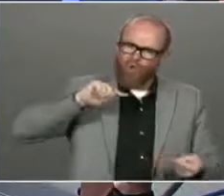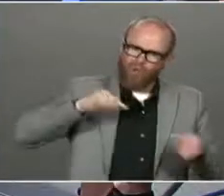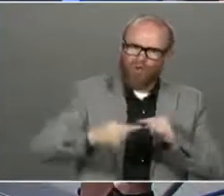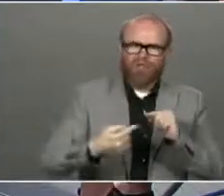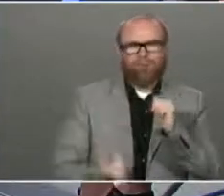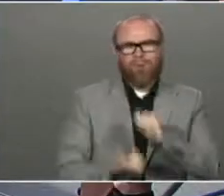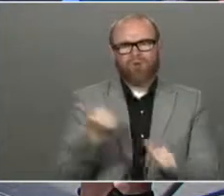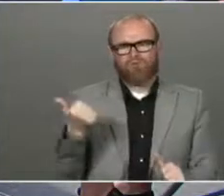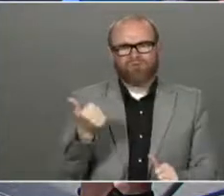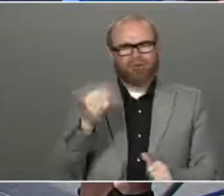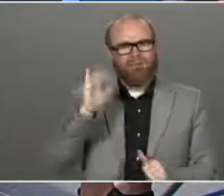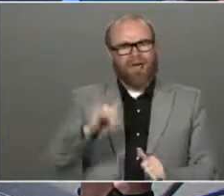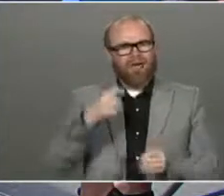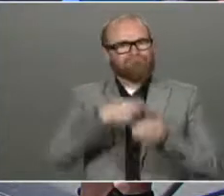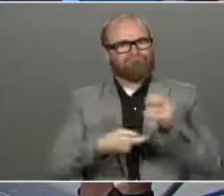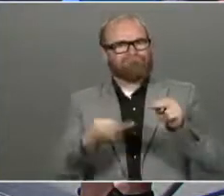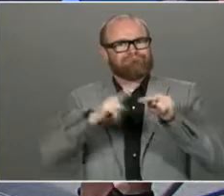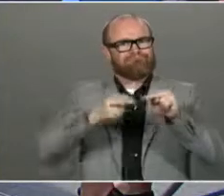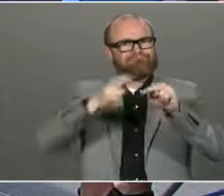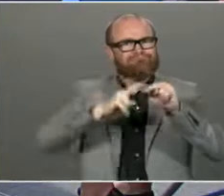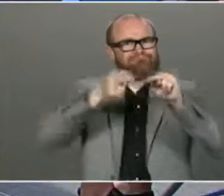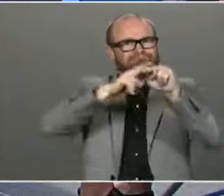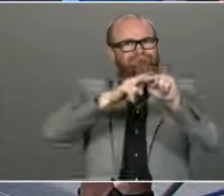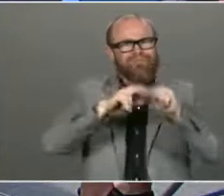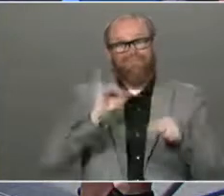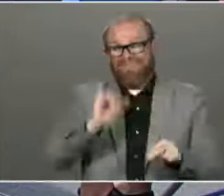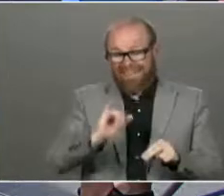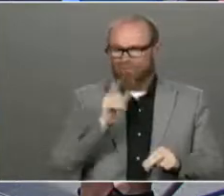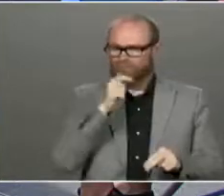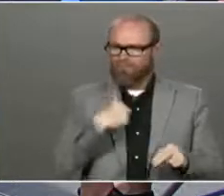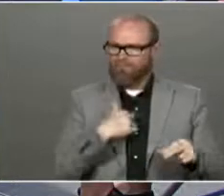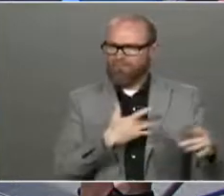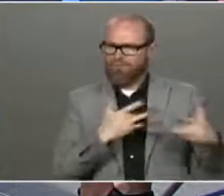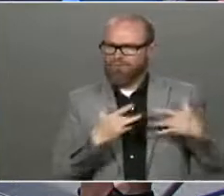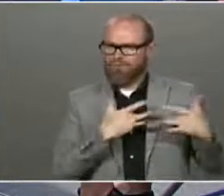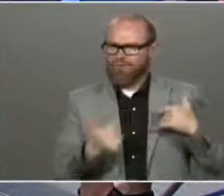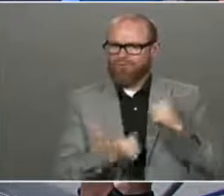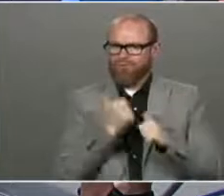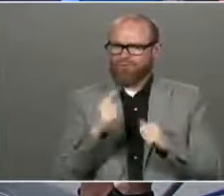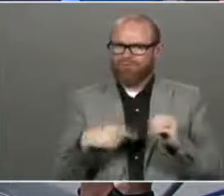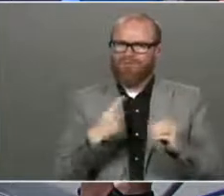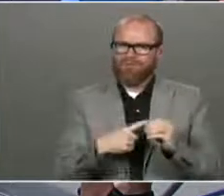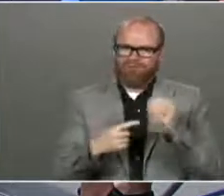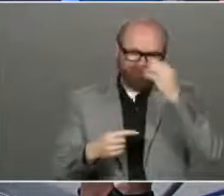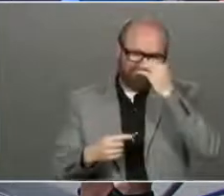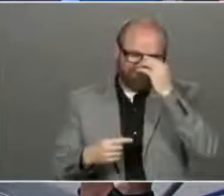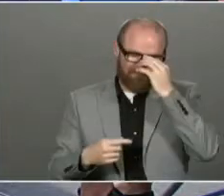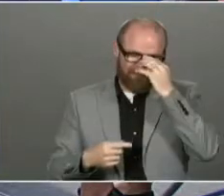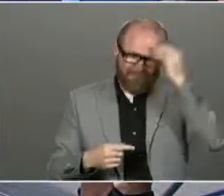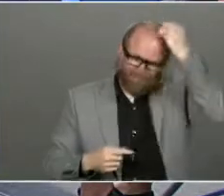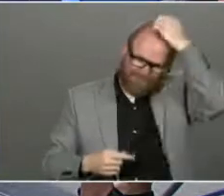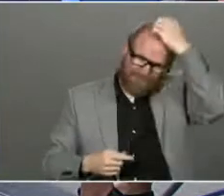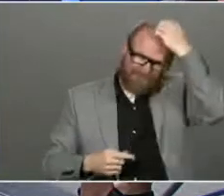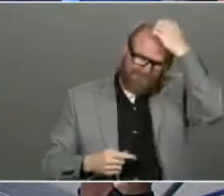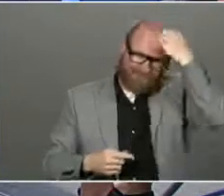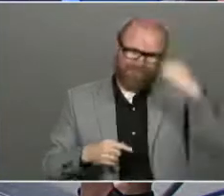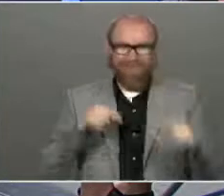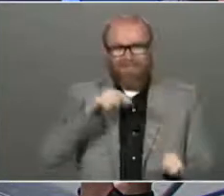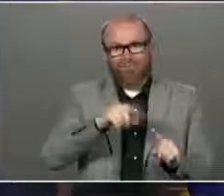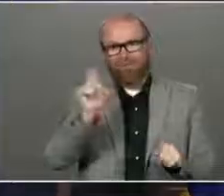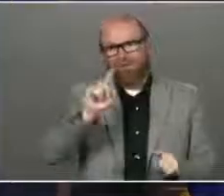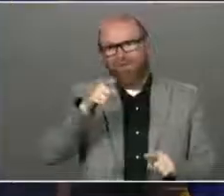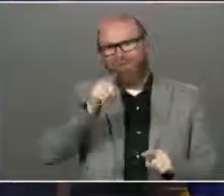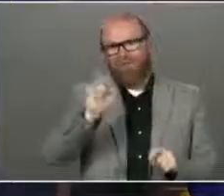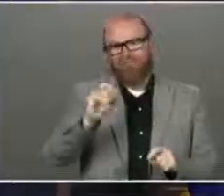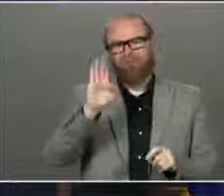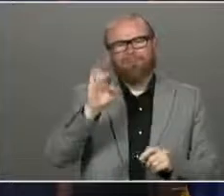inflation? Those are the people I'm most worried about. So that, and this is where you have to be careful,